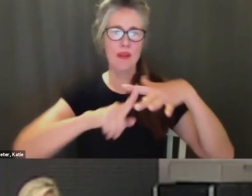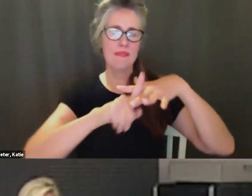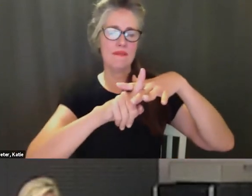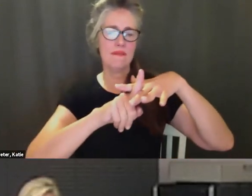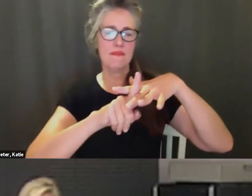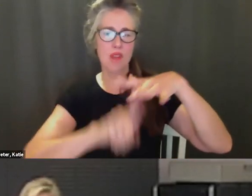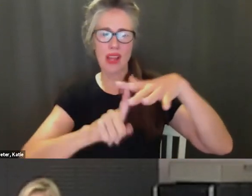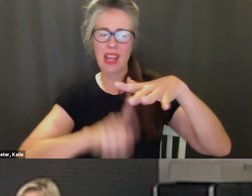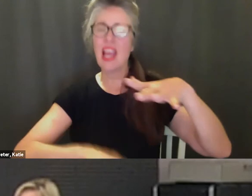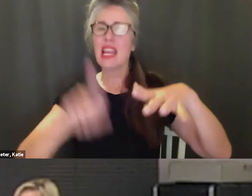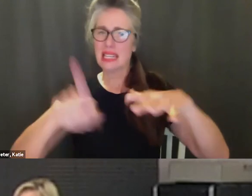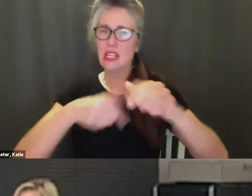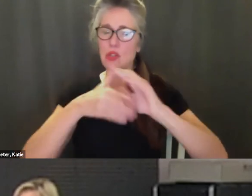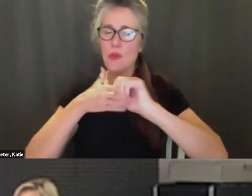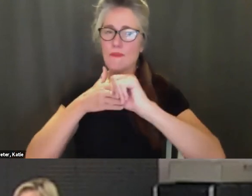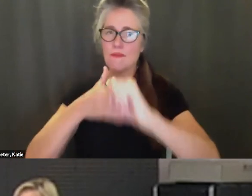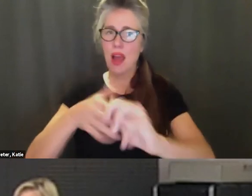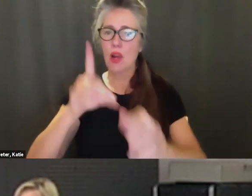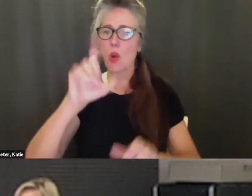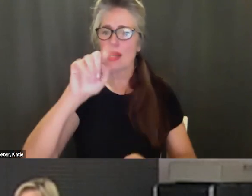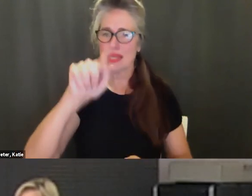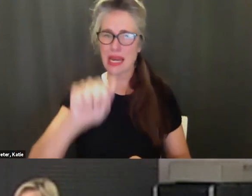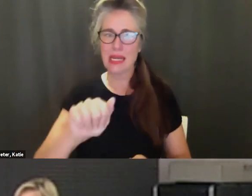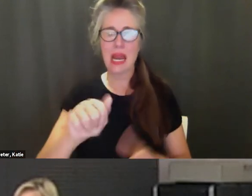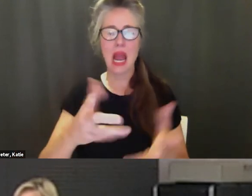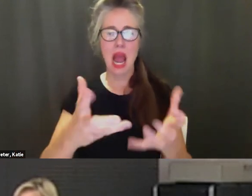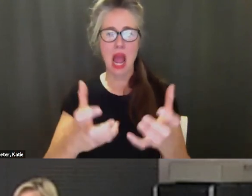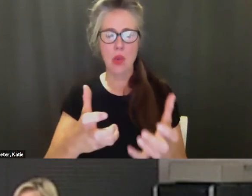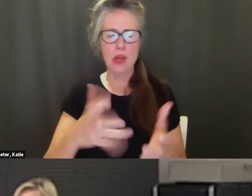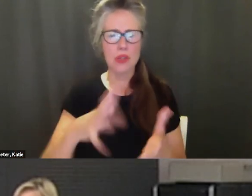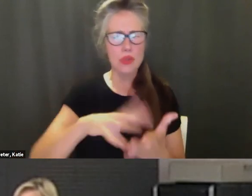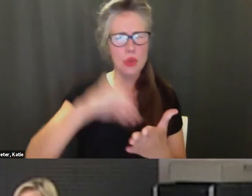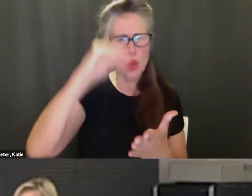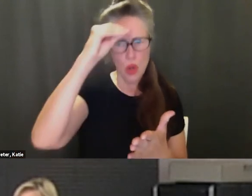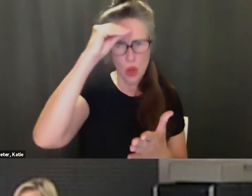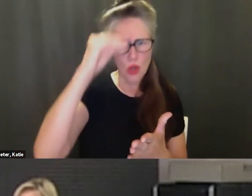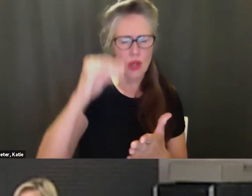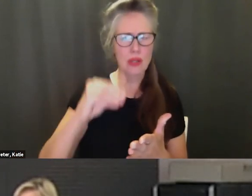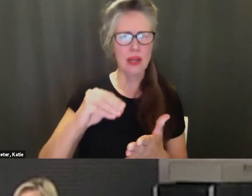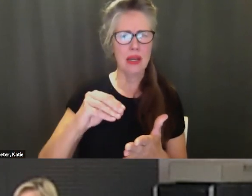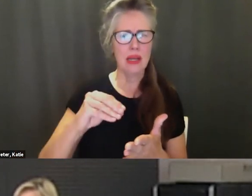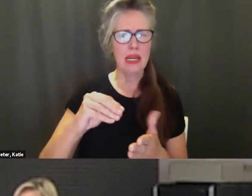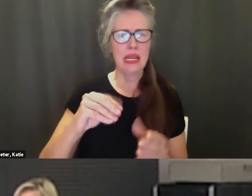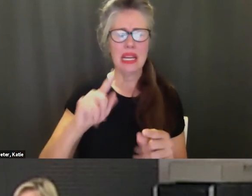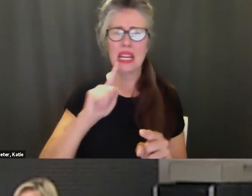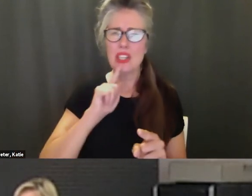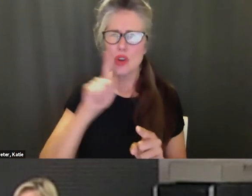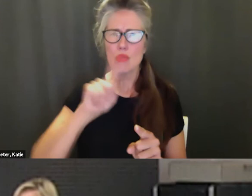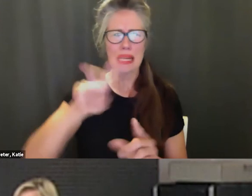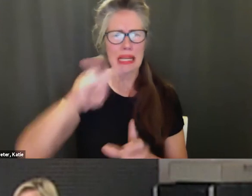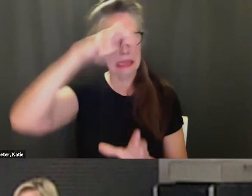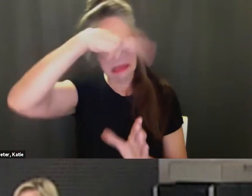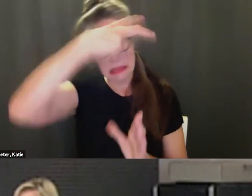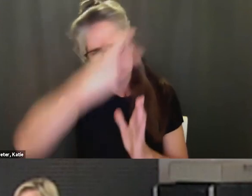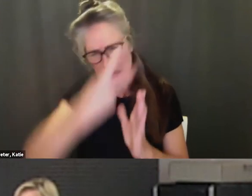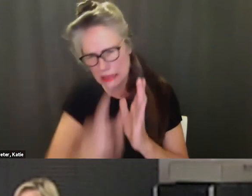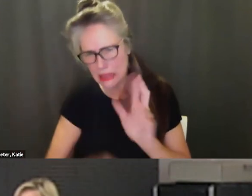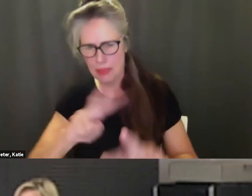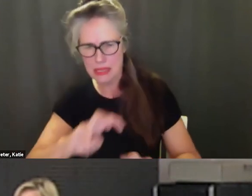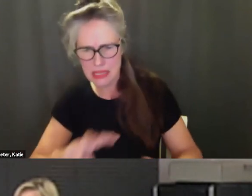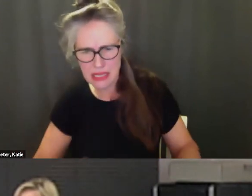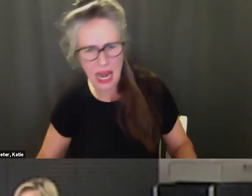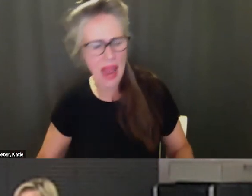we do. I am interested in finding out in a deep, deep dive where no stone is